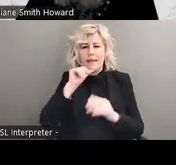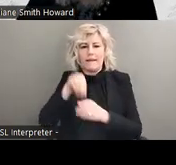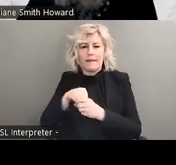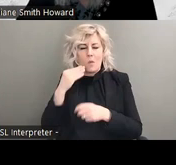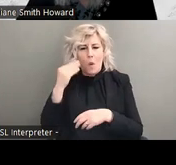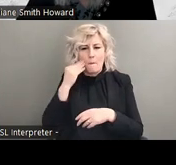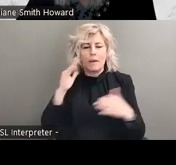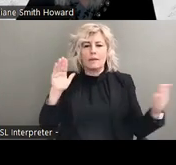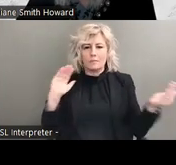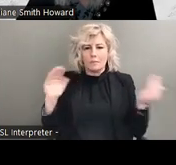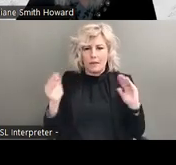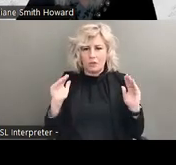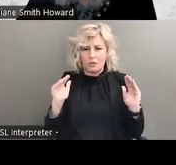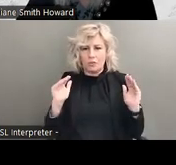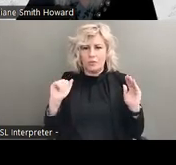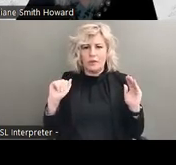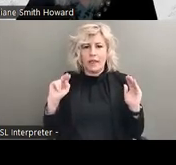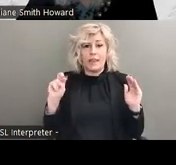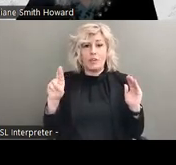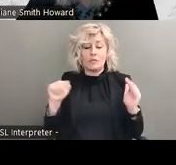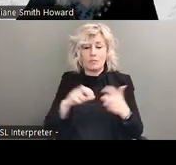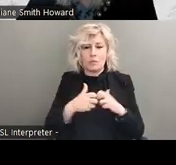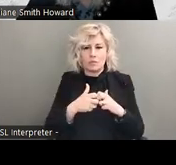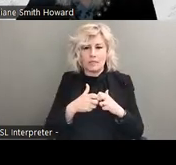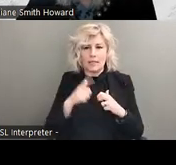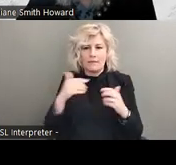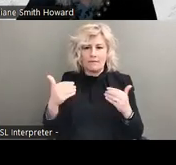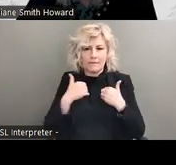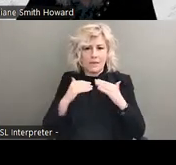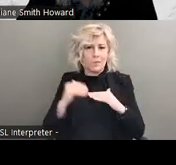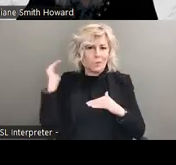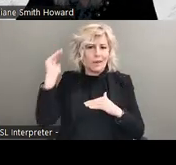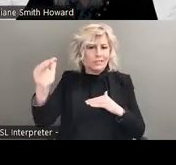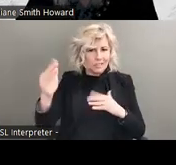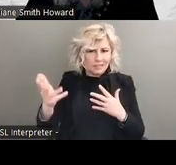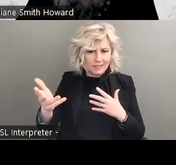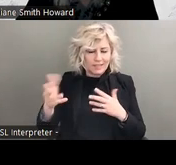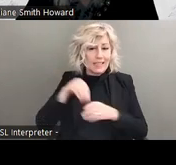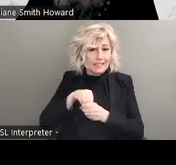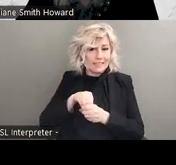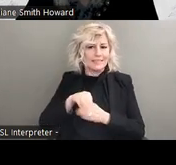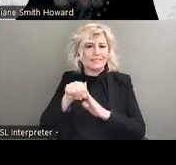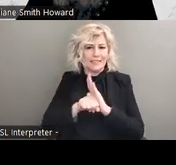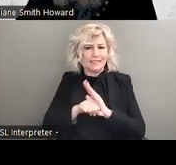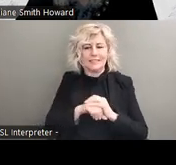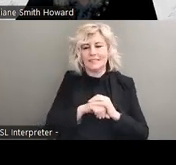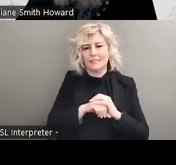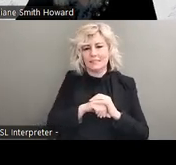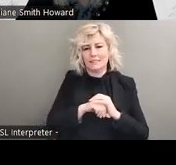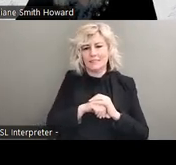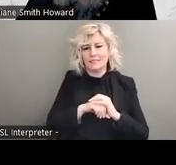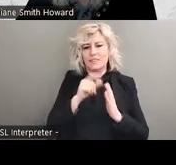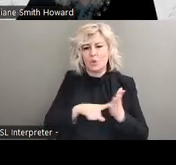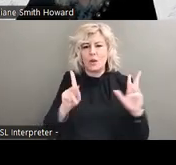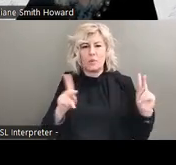and versus Andrea's problem, which is they've got too much in state. And so what have people been